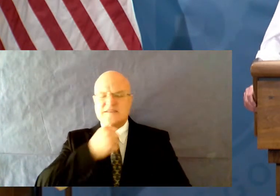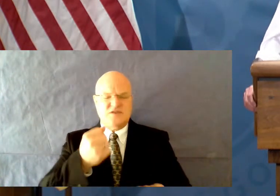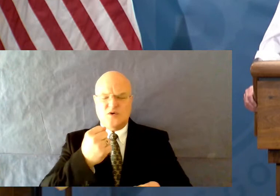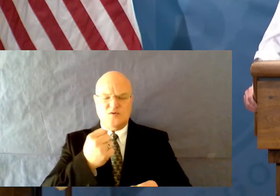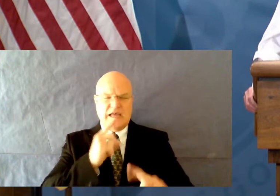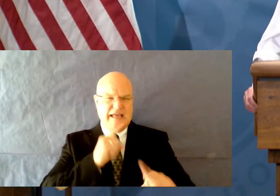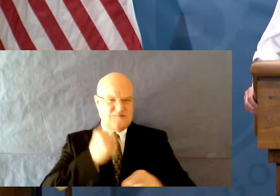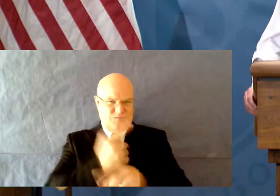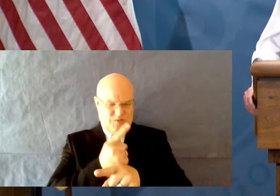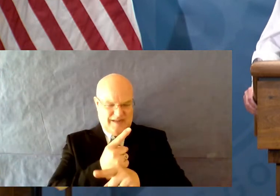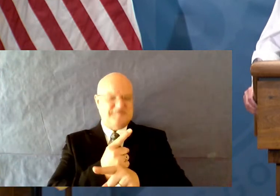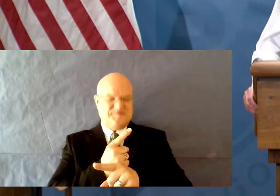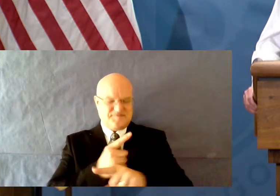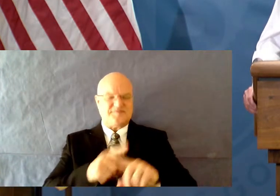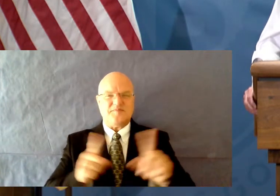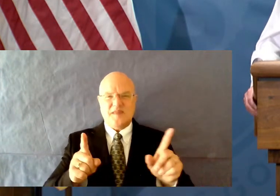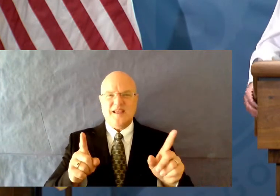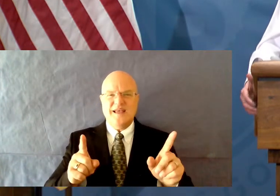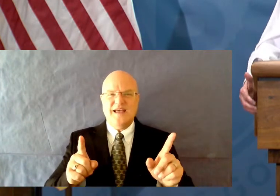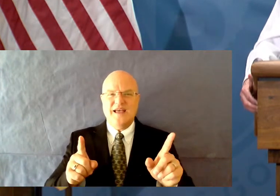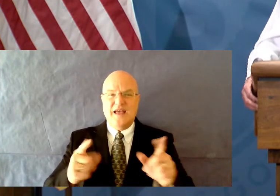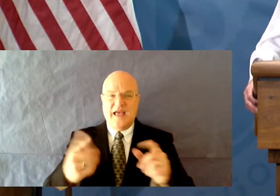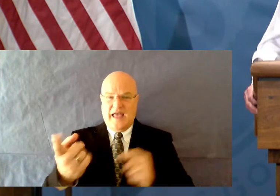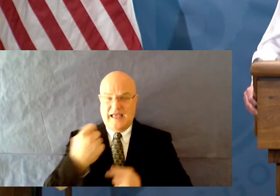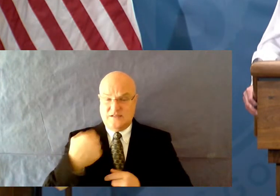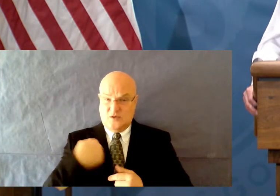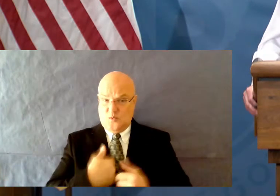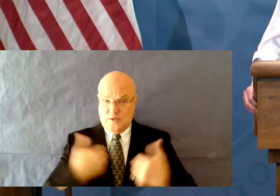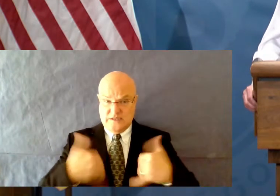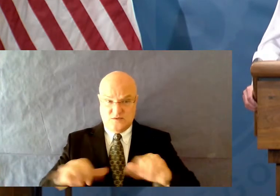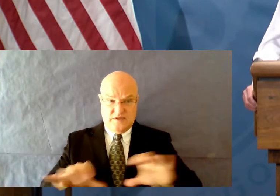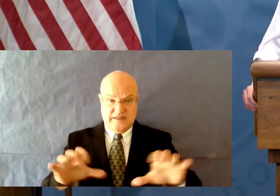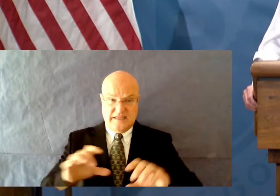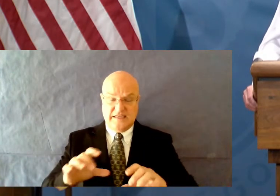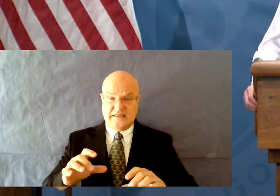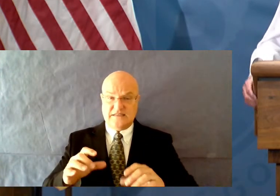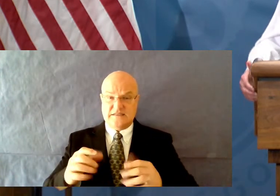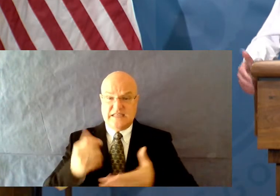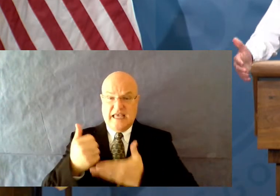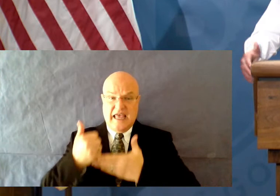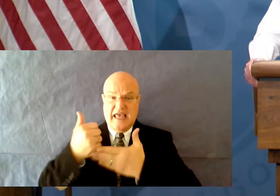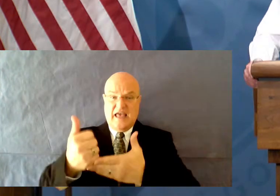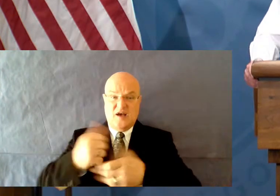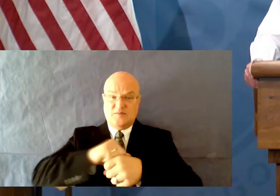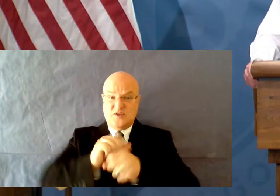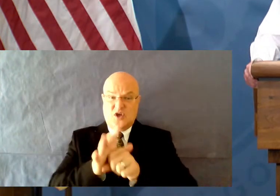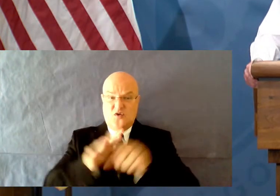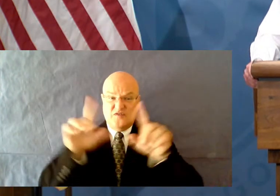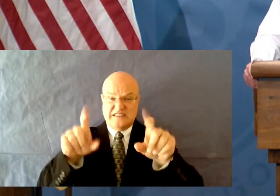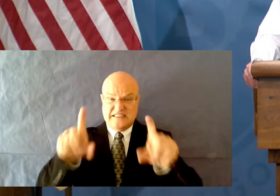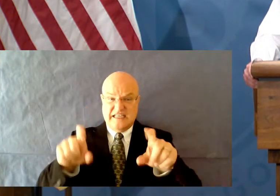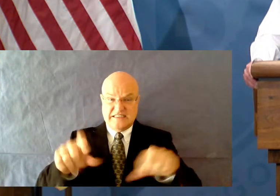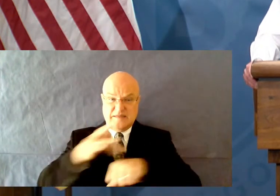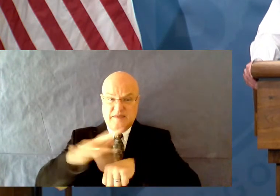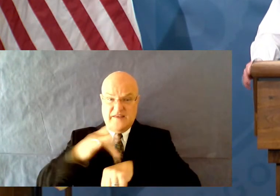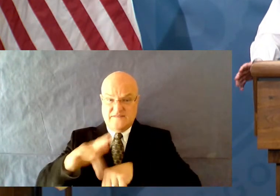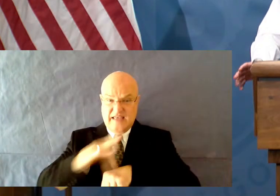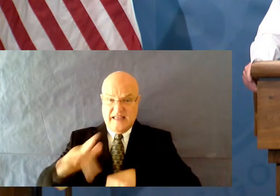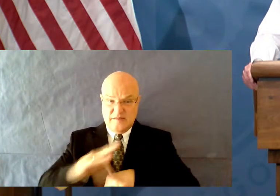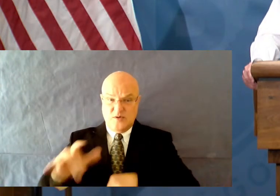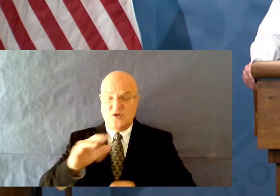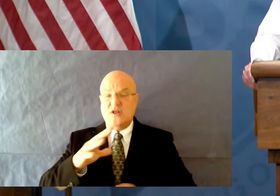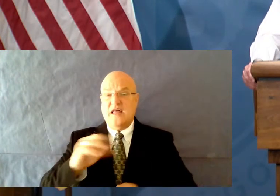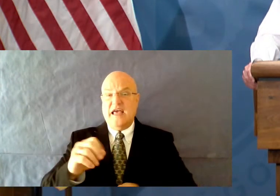the question right, but if you're asking, are we doing anything to help the COVID testing be available and